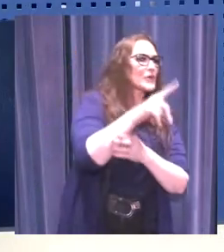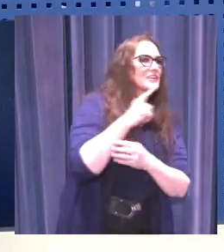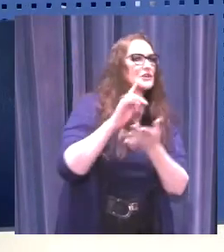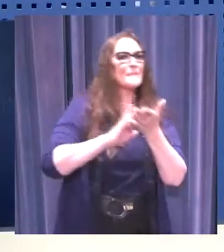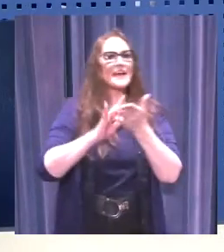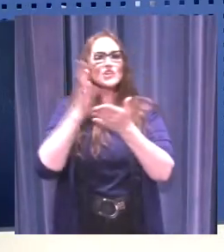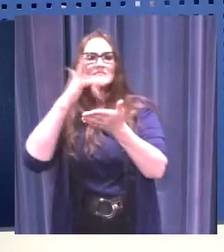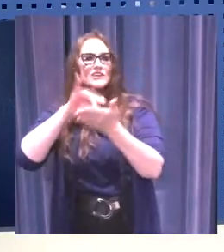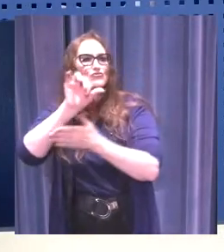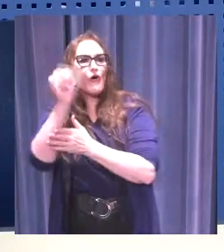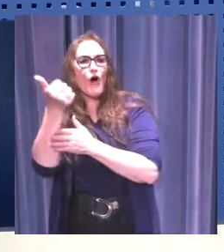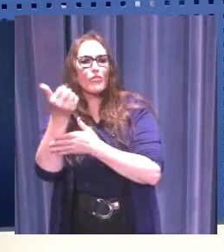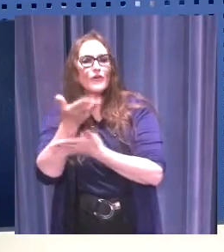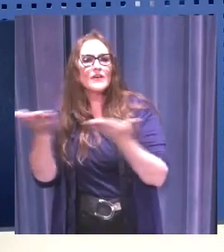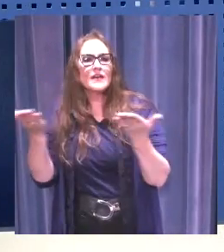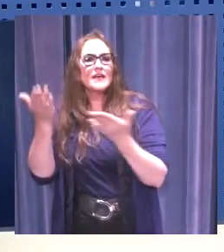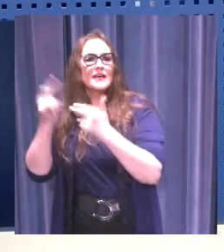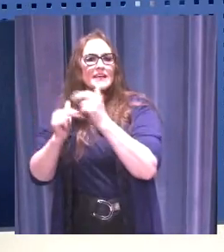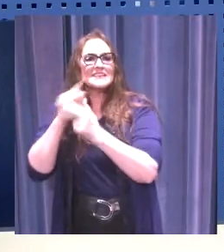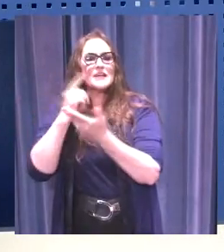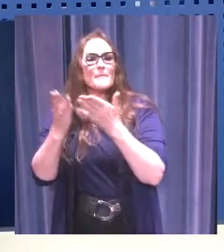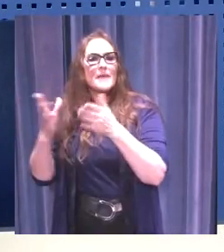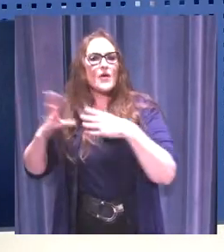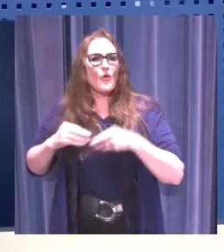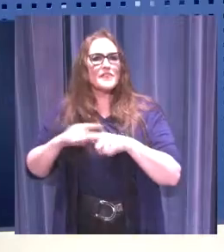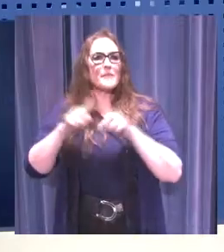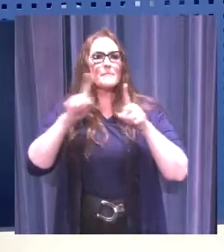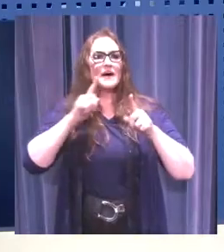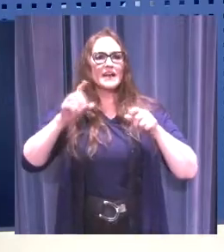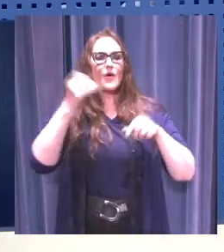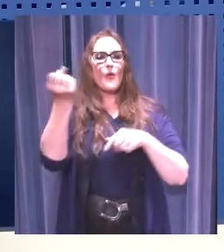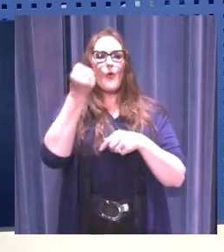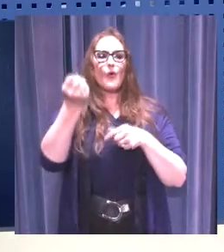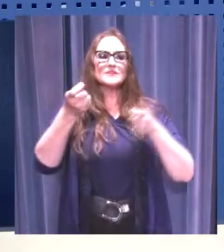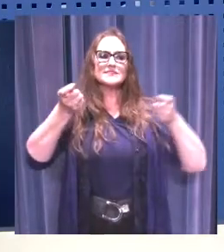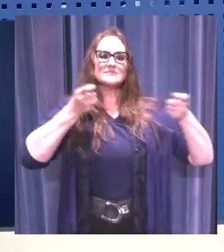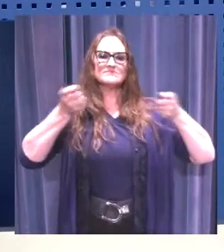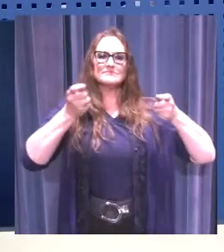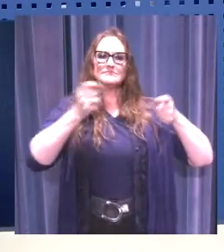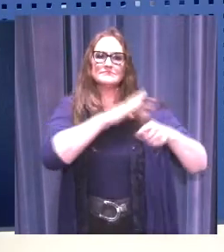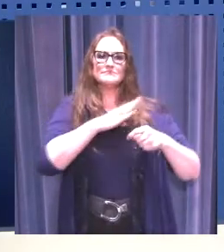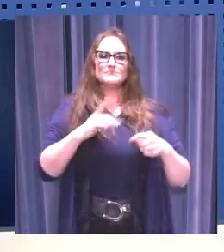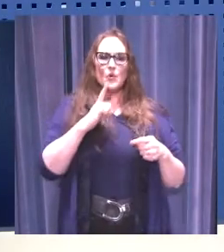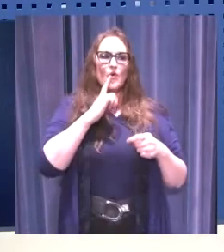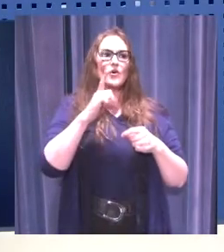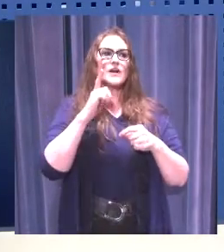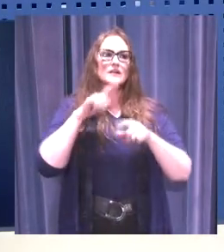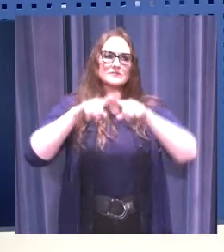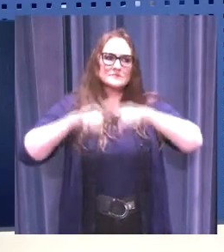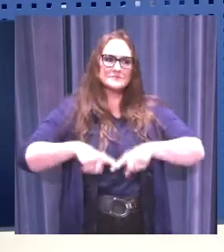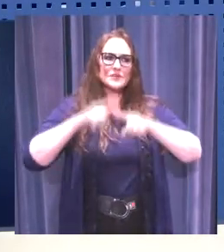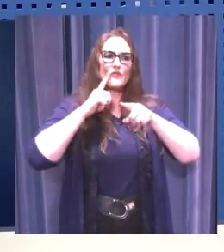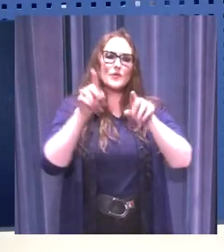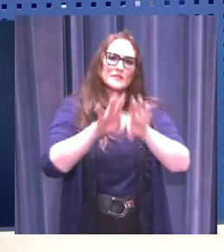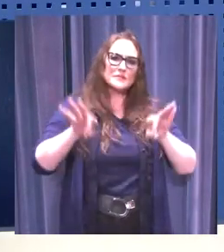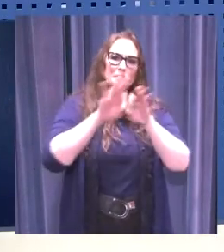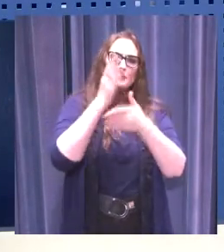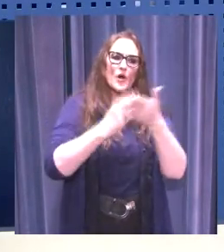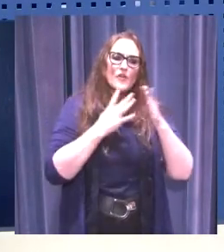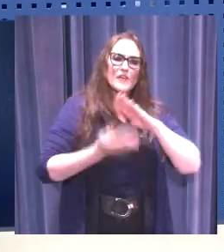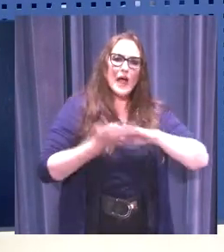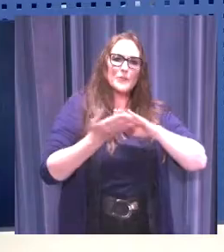centers, or other entities that may own it, it holds the governing board of an institution accountable for the key aspects of the institution's